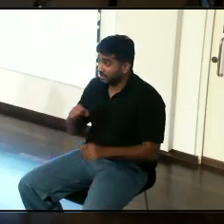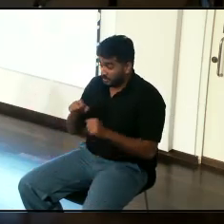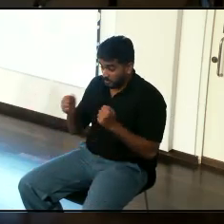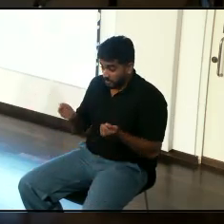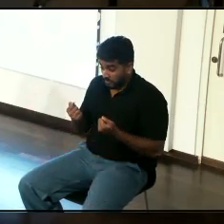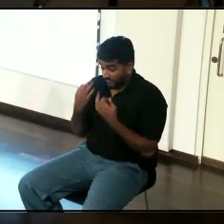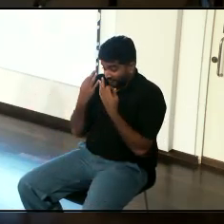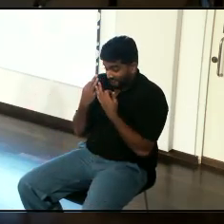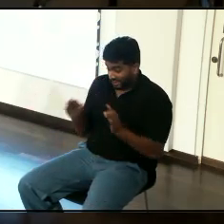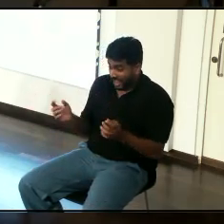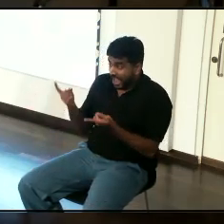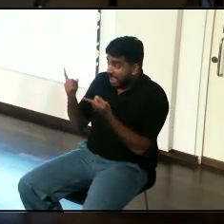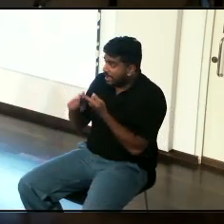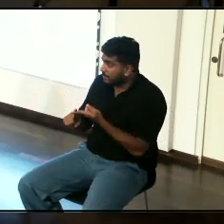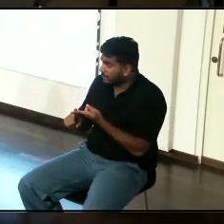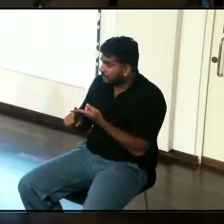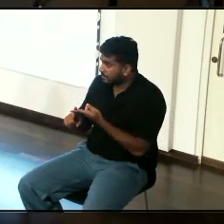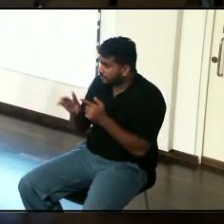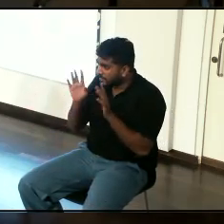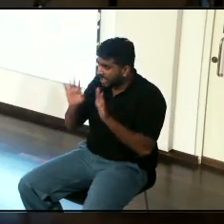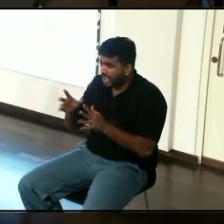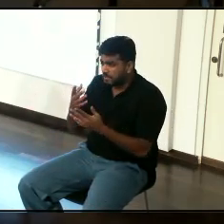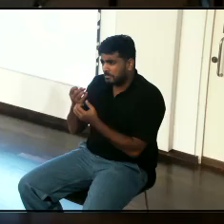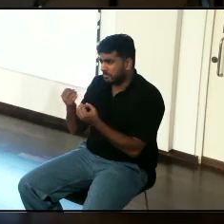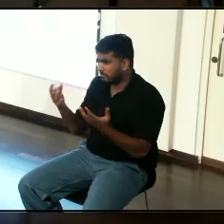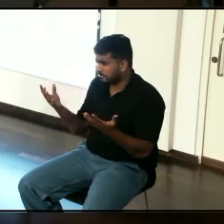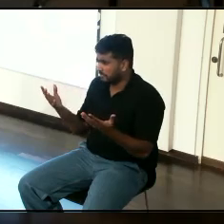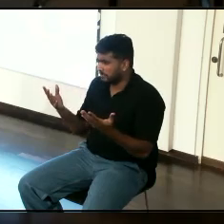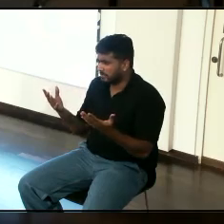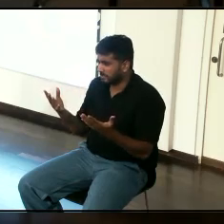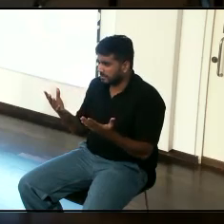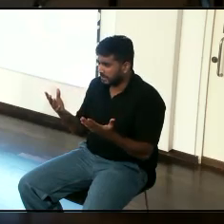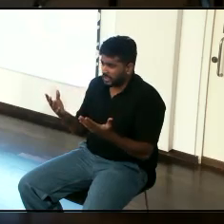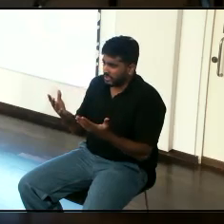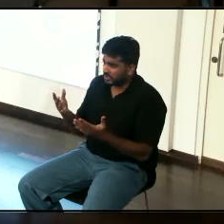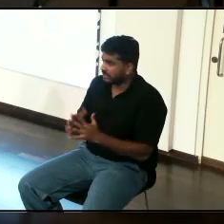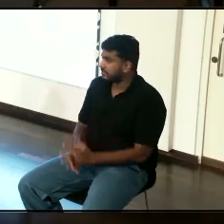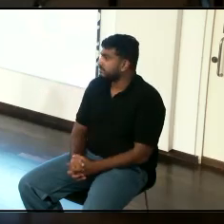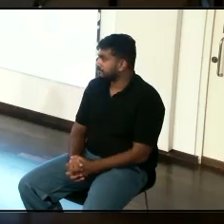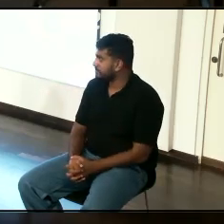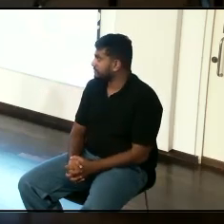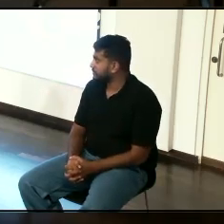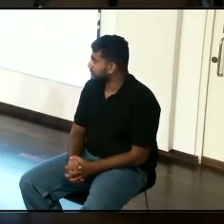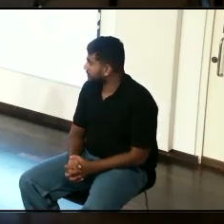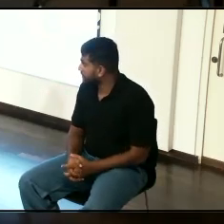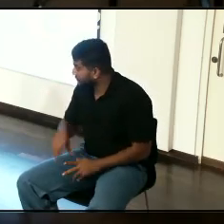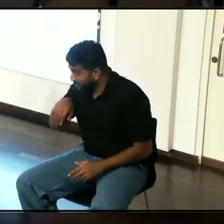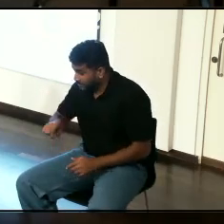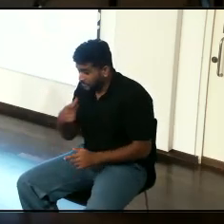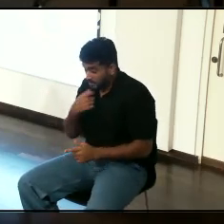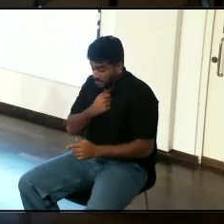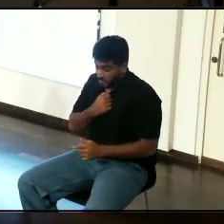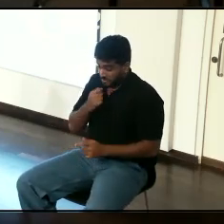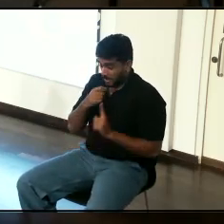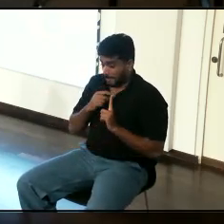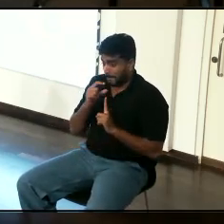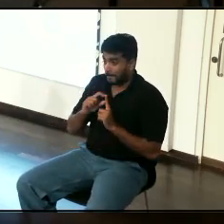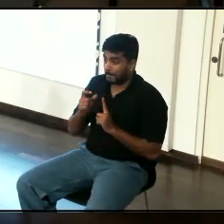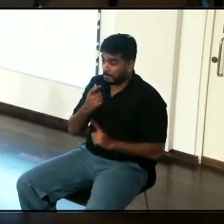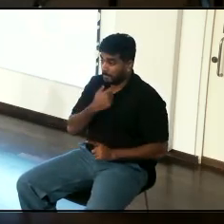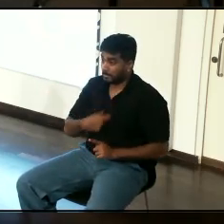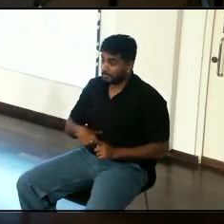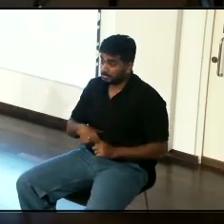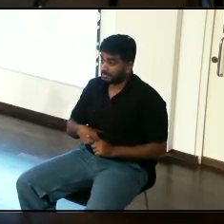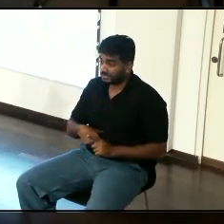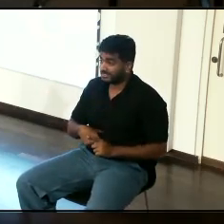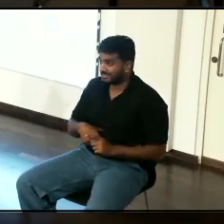happened. And so there are all these underpinnings to their personal memories and stories. But this